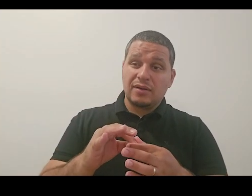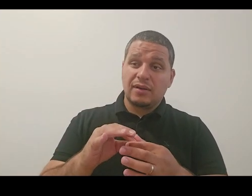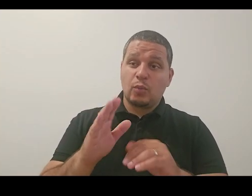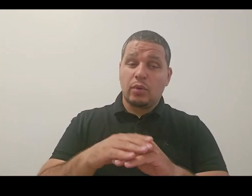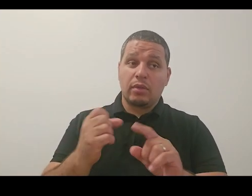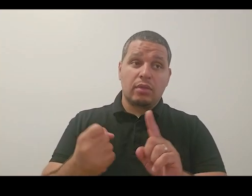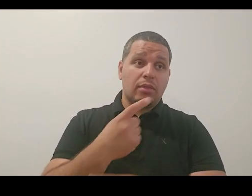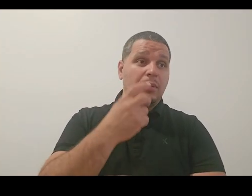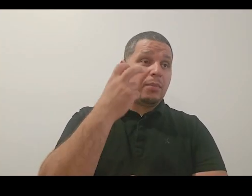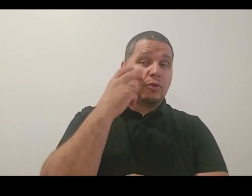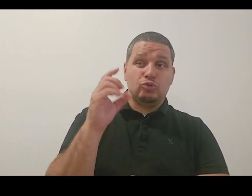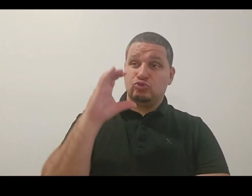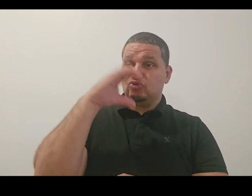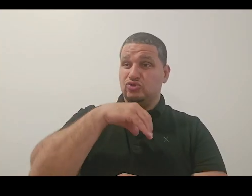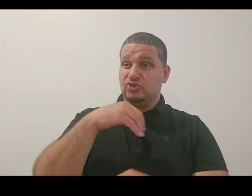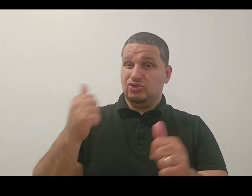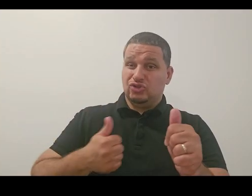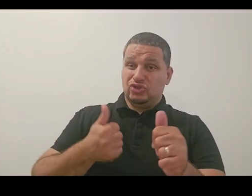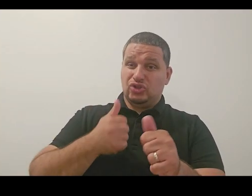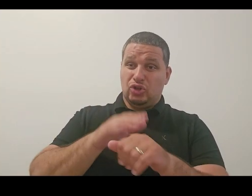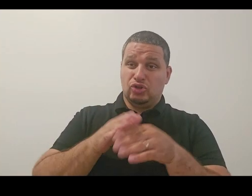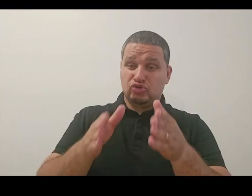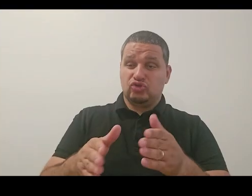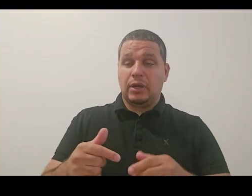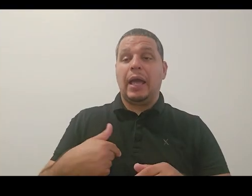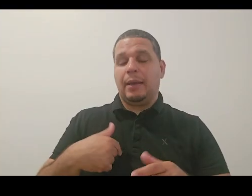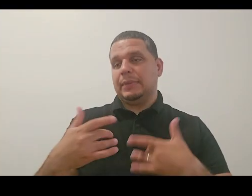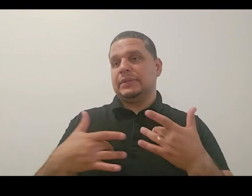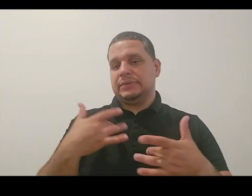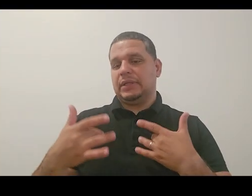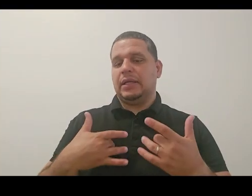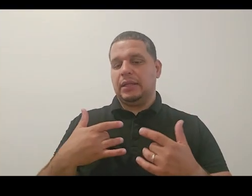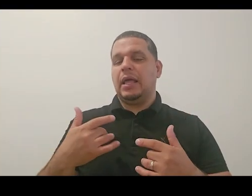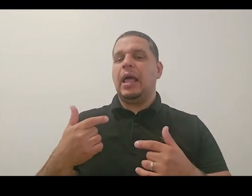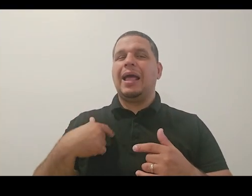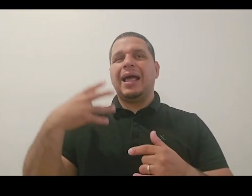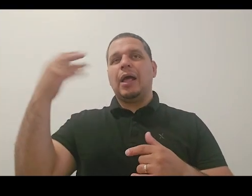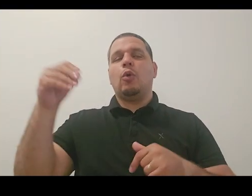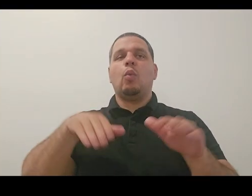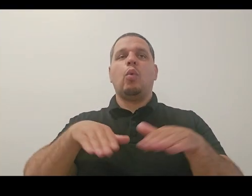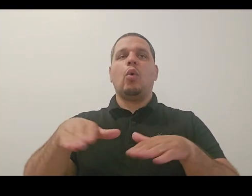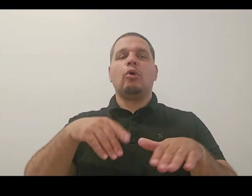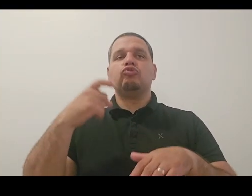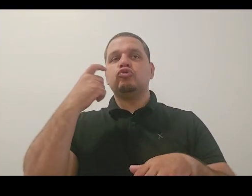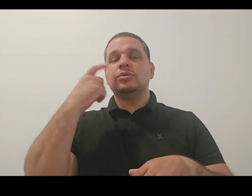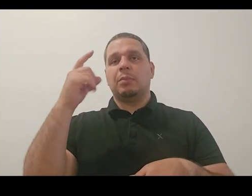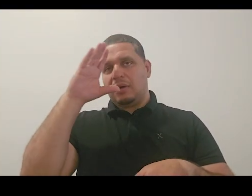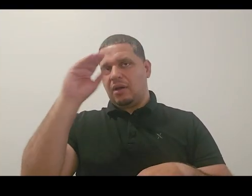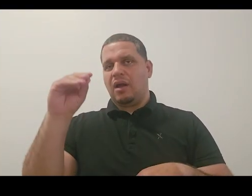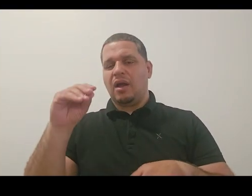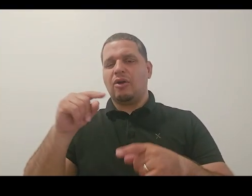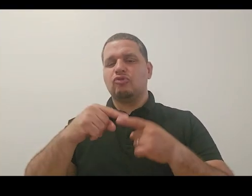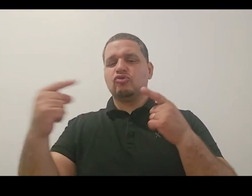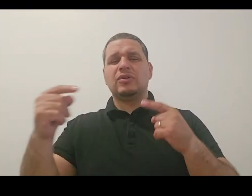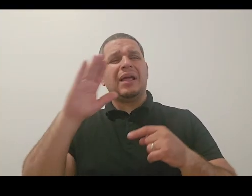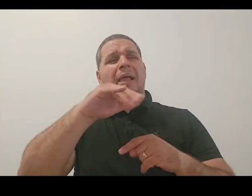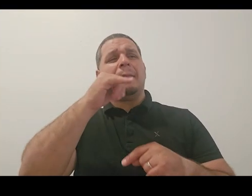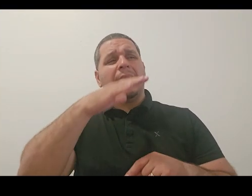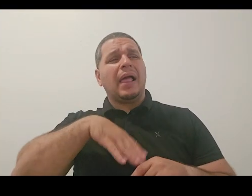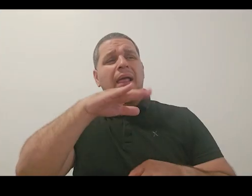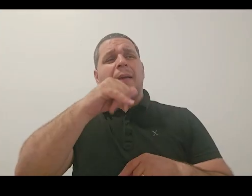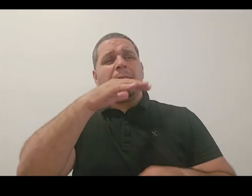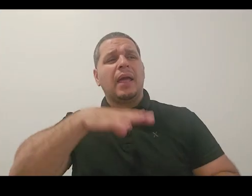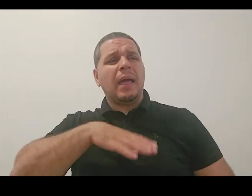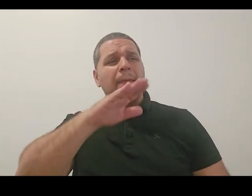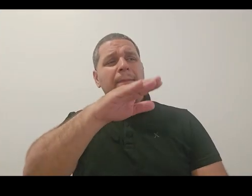for me that's about something other than blindness and you're a stranger chasing me down on the street, I'm so excited. I was out walking recently and